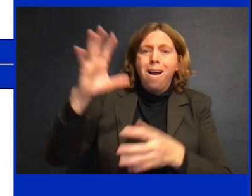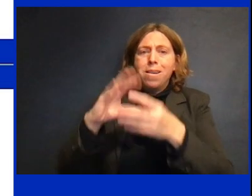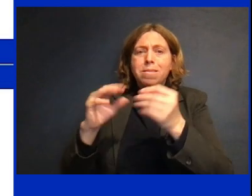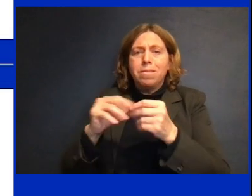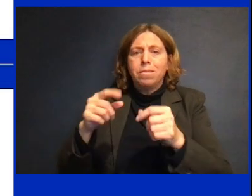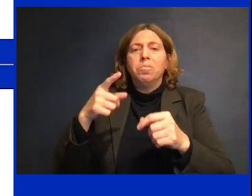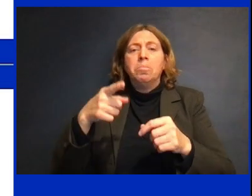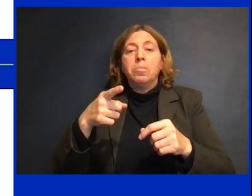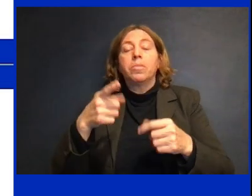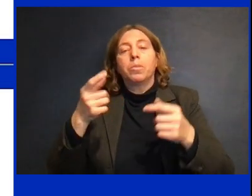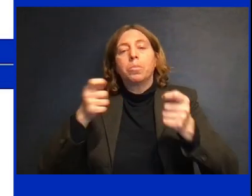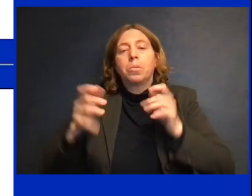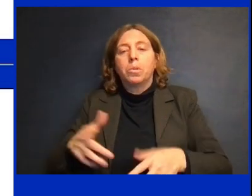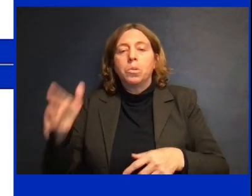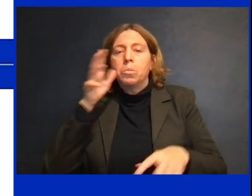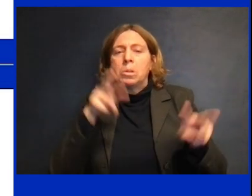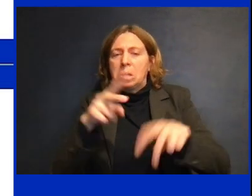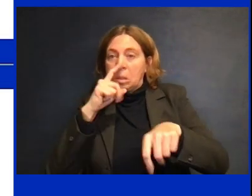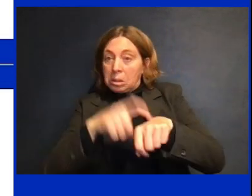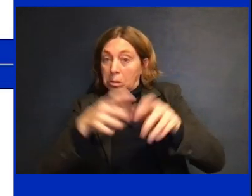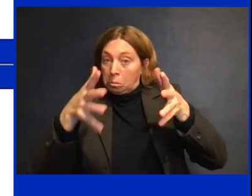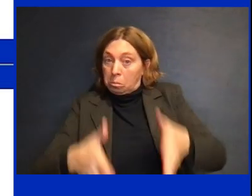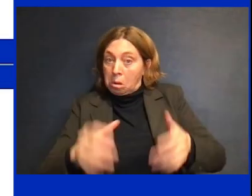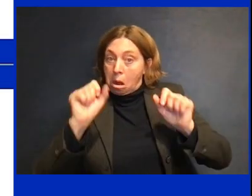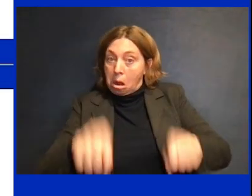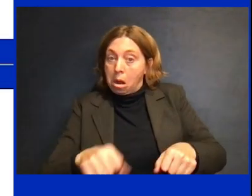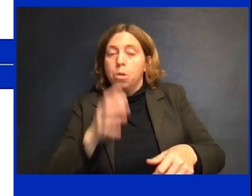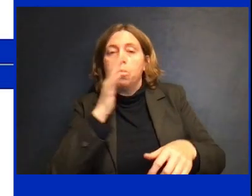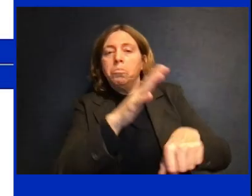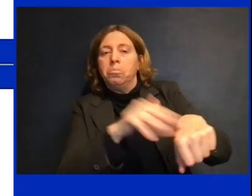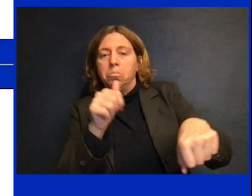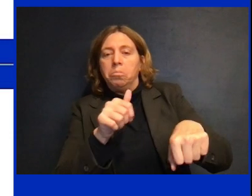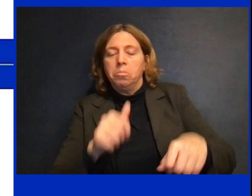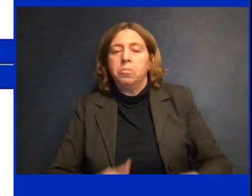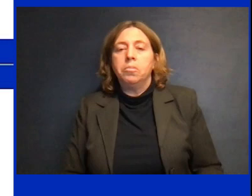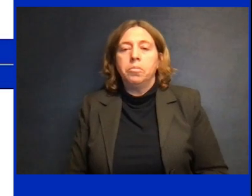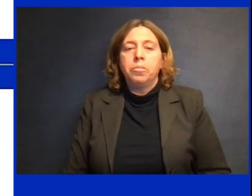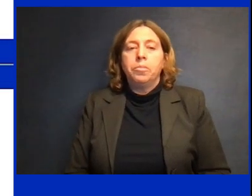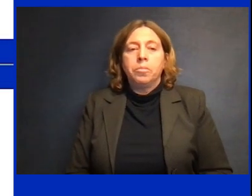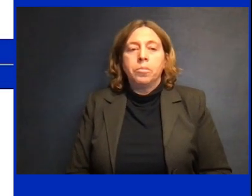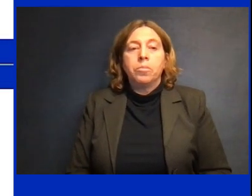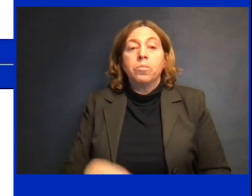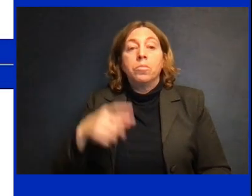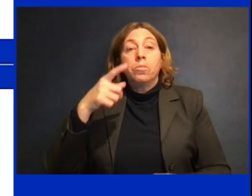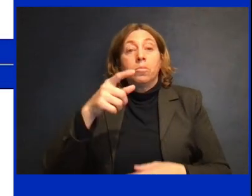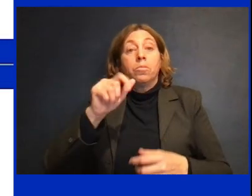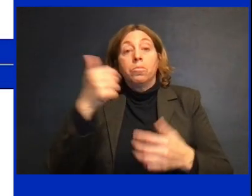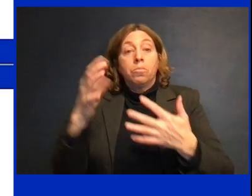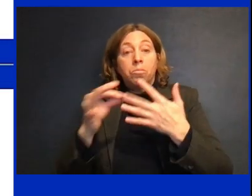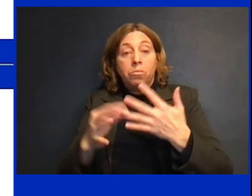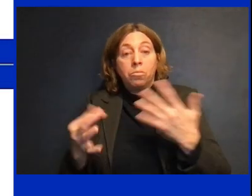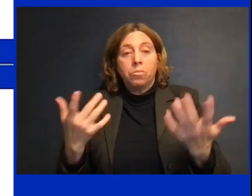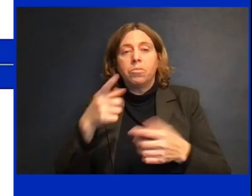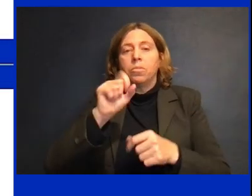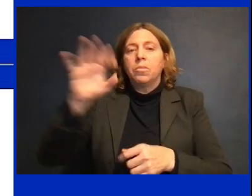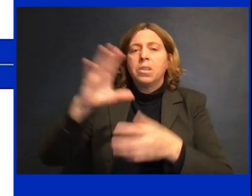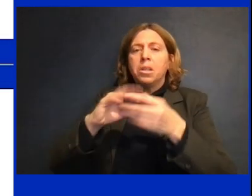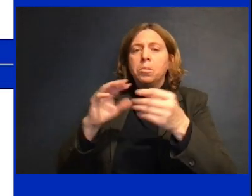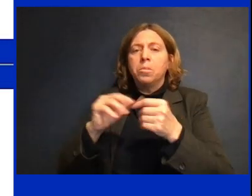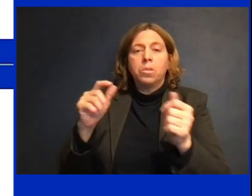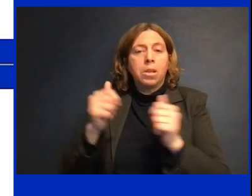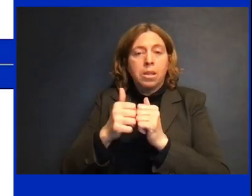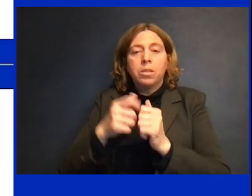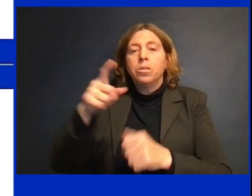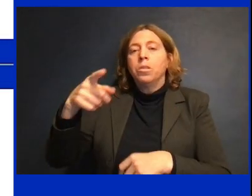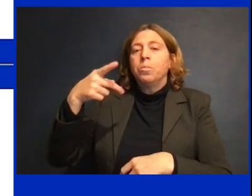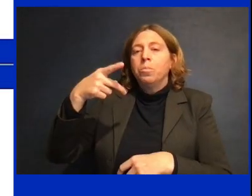so once the public hearing is underway, and you will be called upon if time permits. Alternatively, written submissions of comments